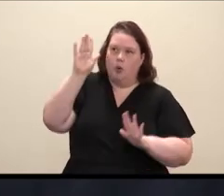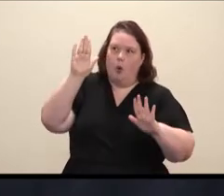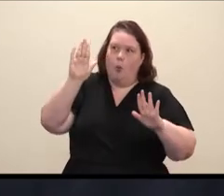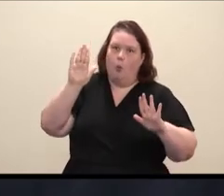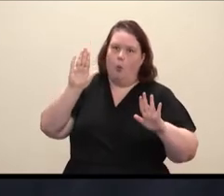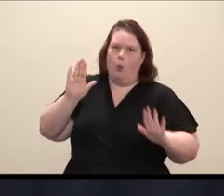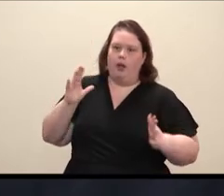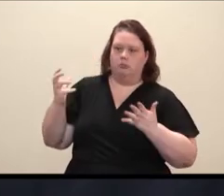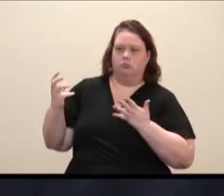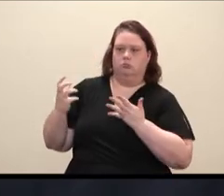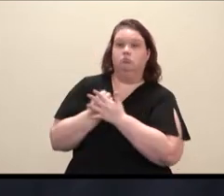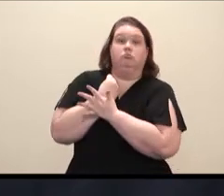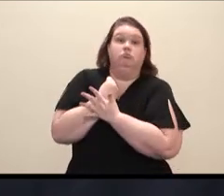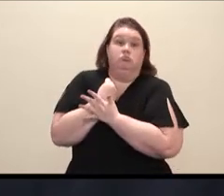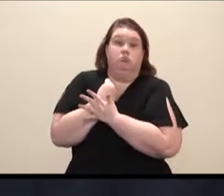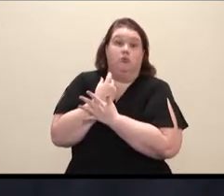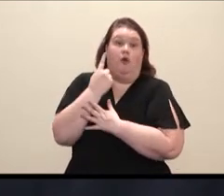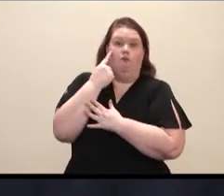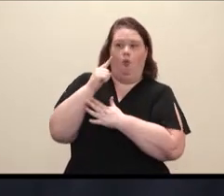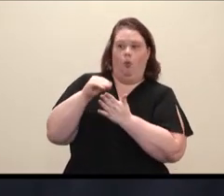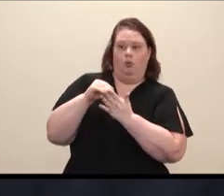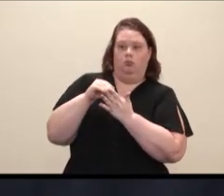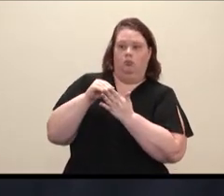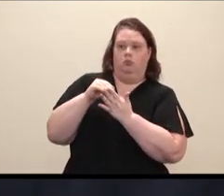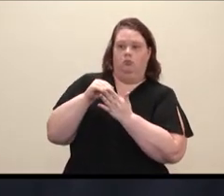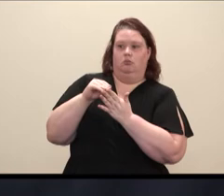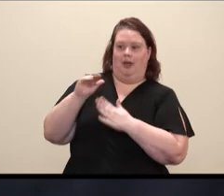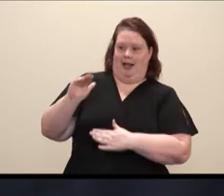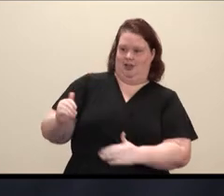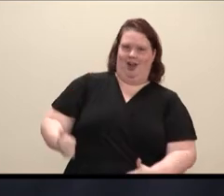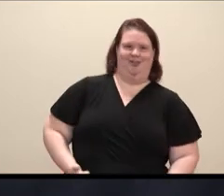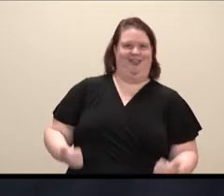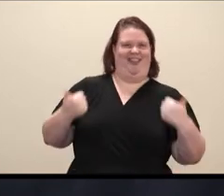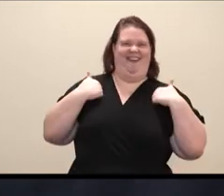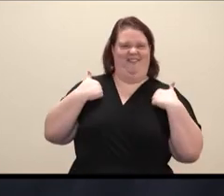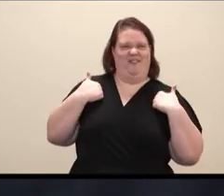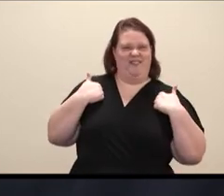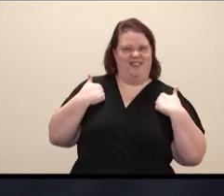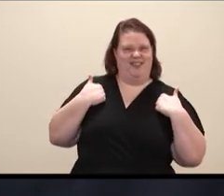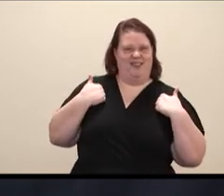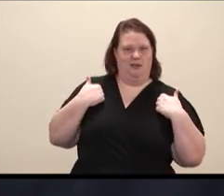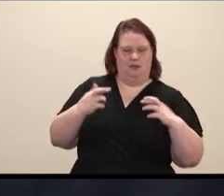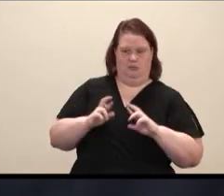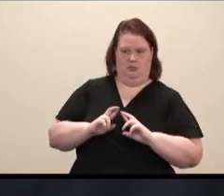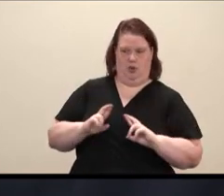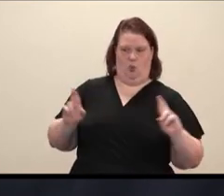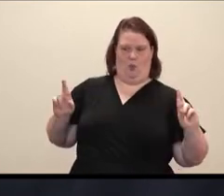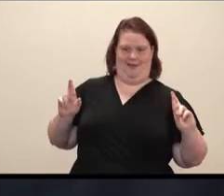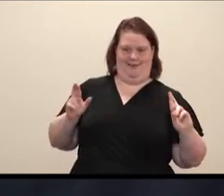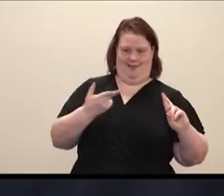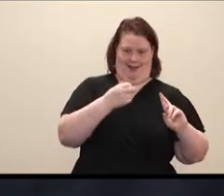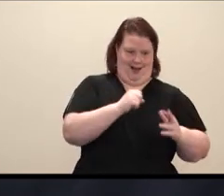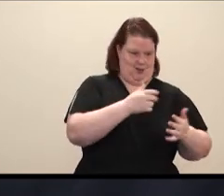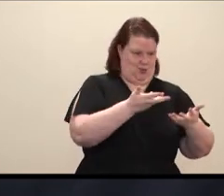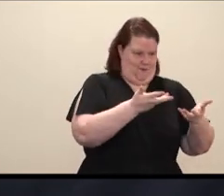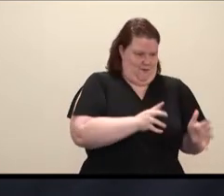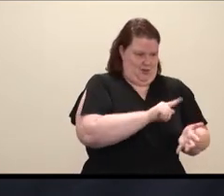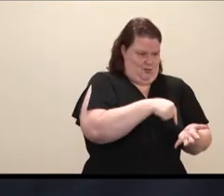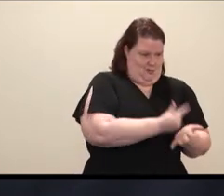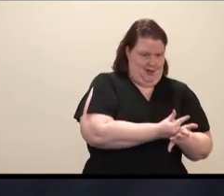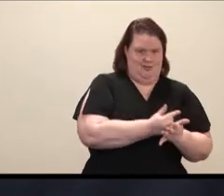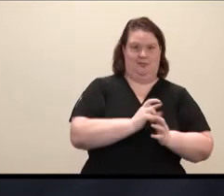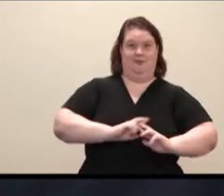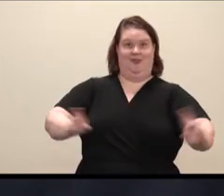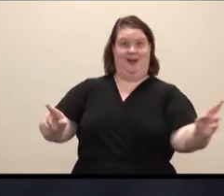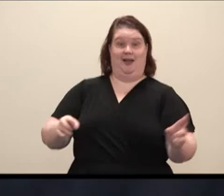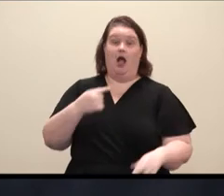great investment it would be into a child's life to be prepared coming out of high school. As I told the parent, if